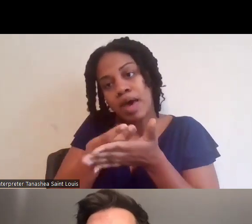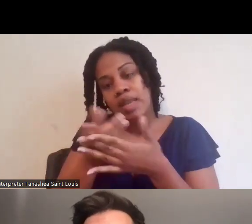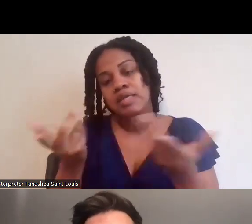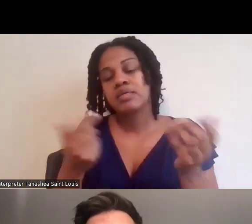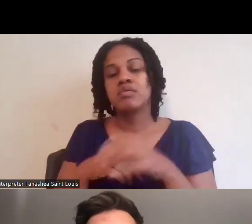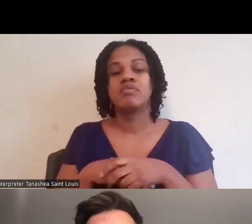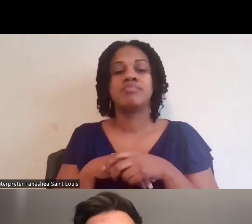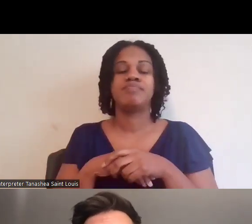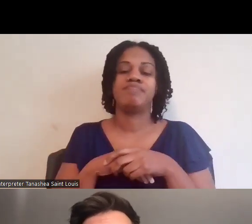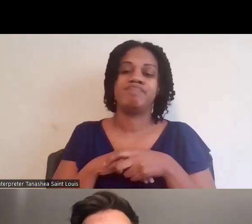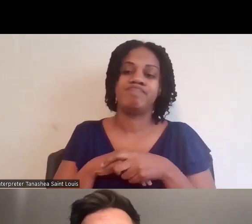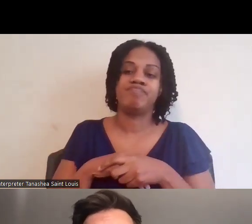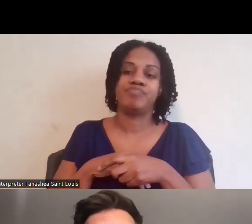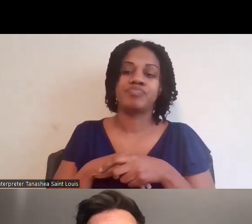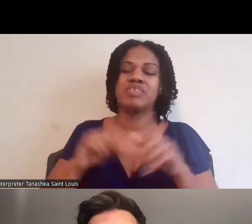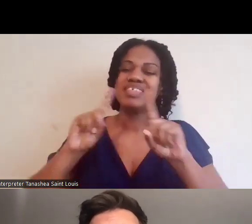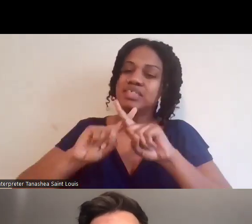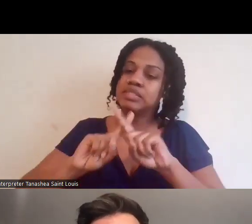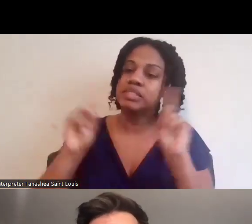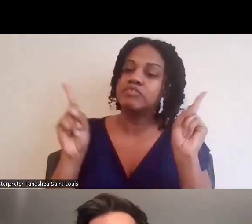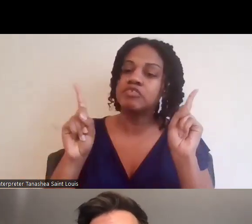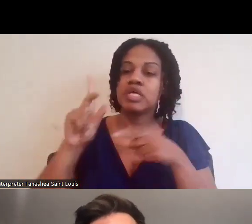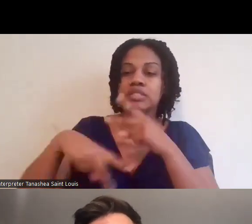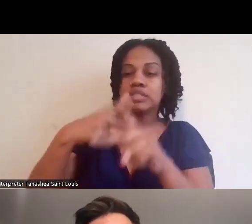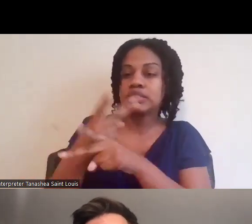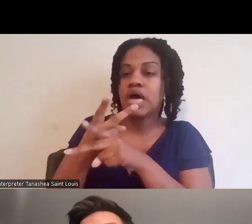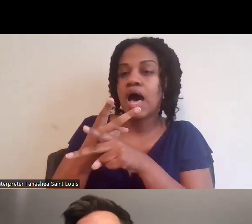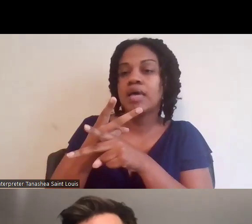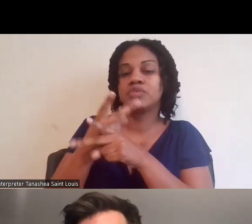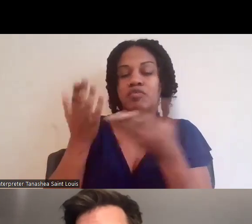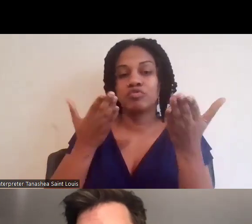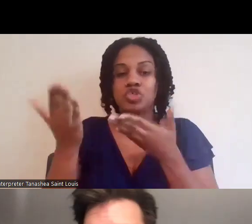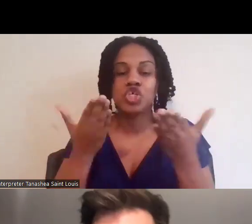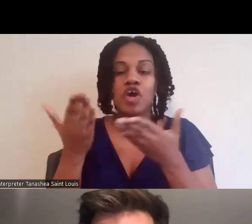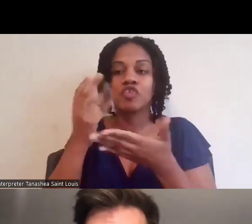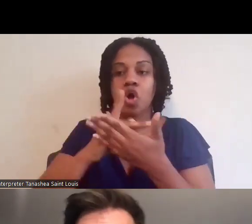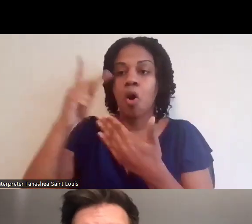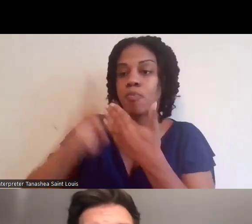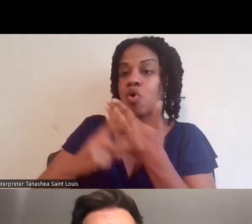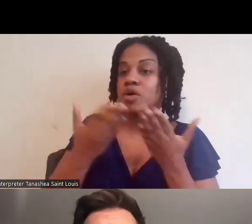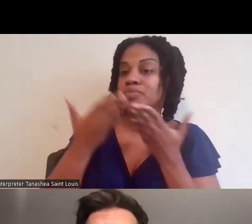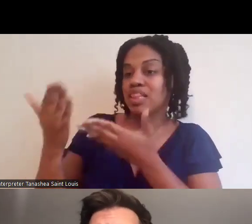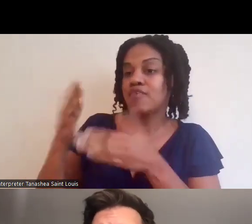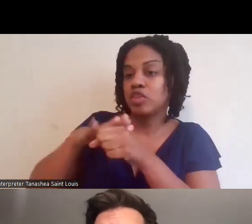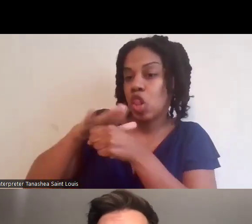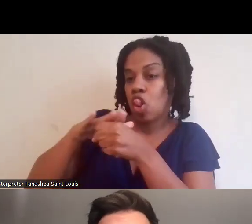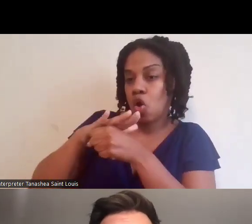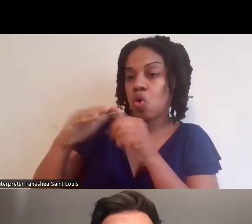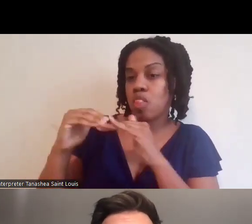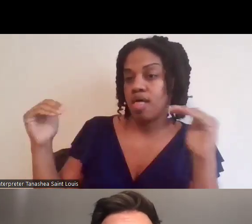the differences in the types of services and programs that are being delivered at the local level,